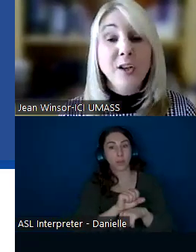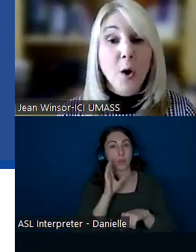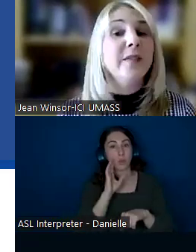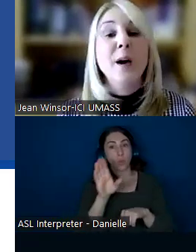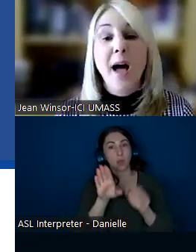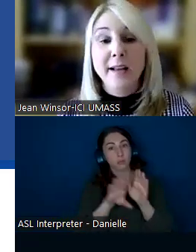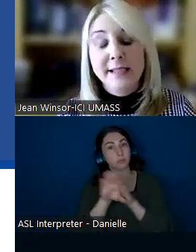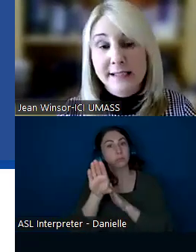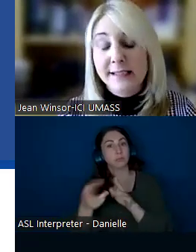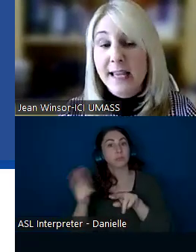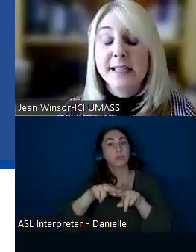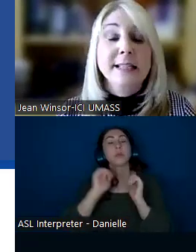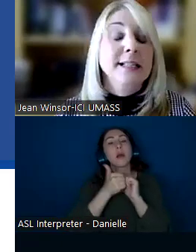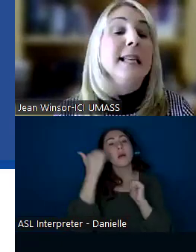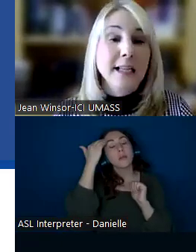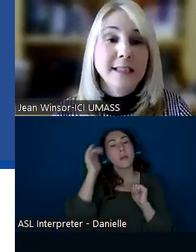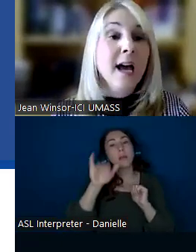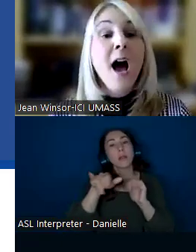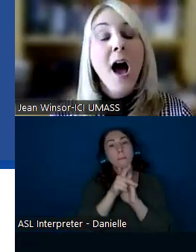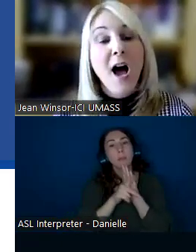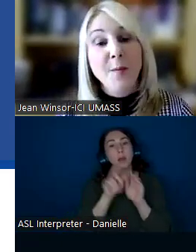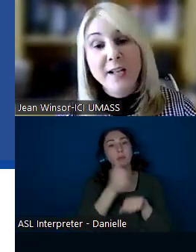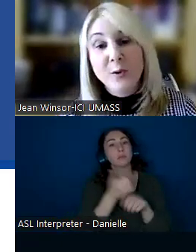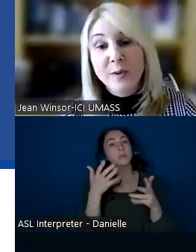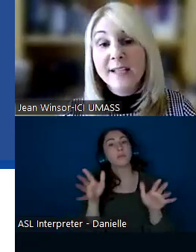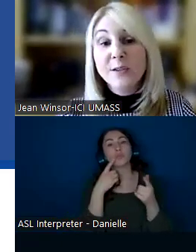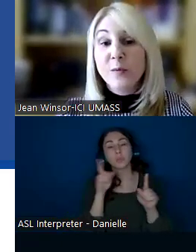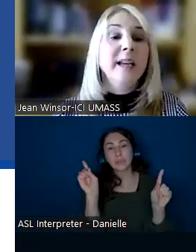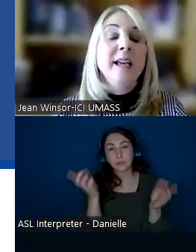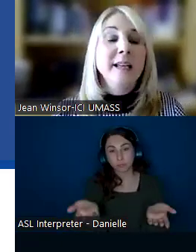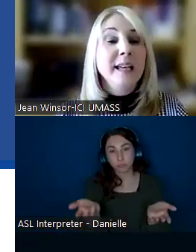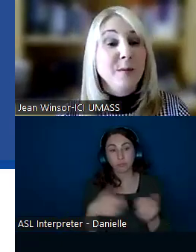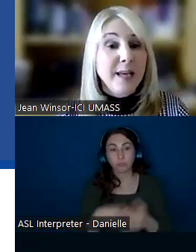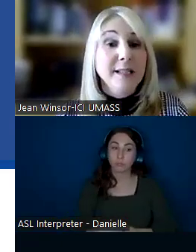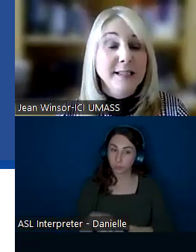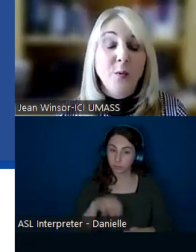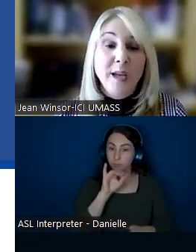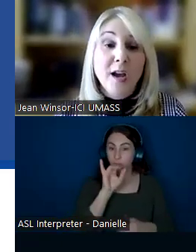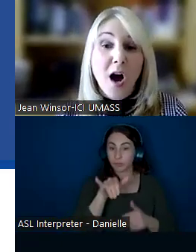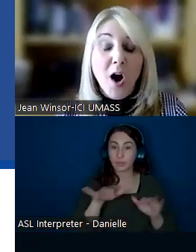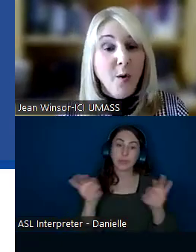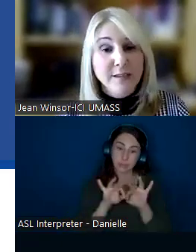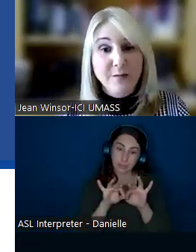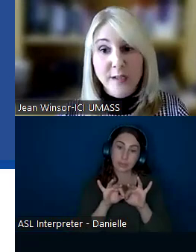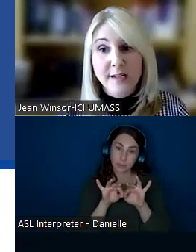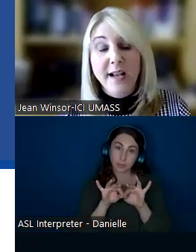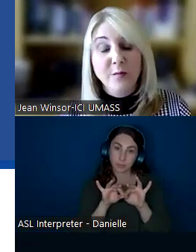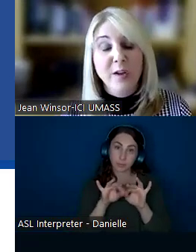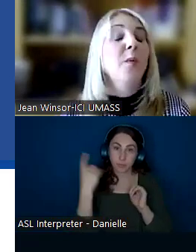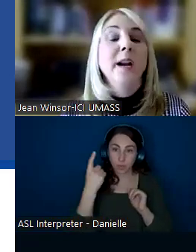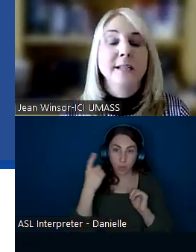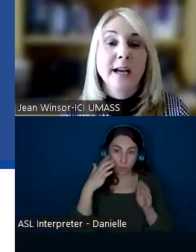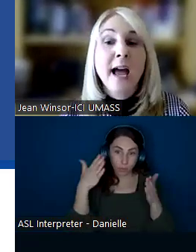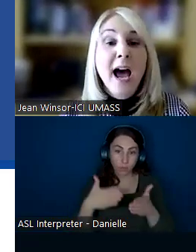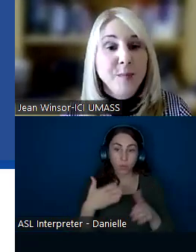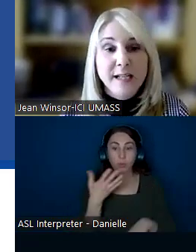would they know if that policy is a success? And so that's a really key piece that we are always focused on and really